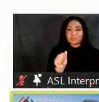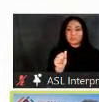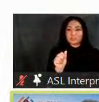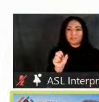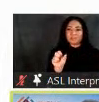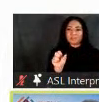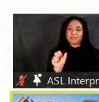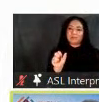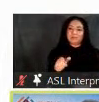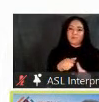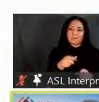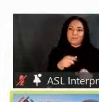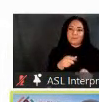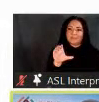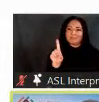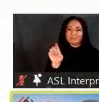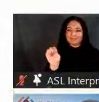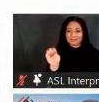CDE.